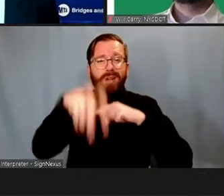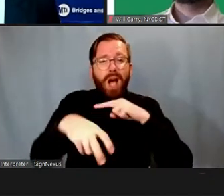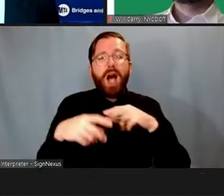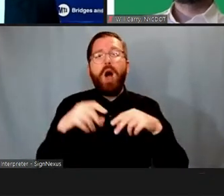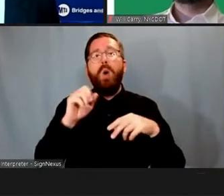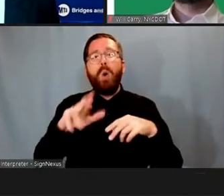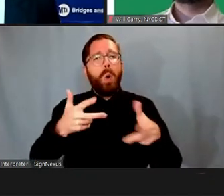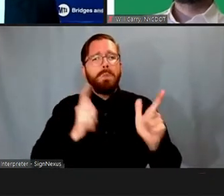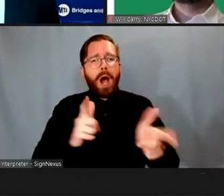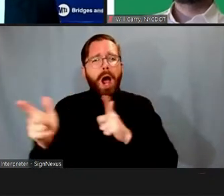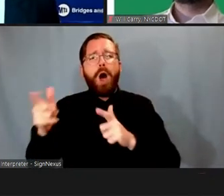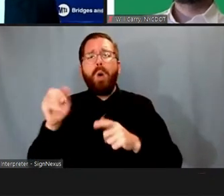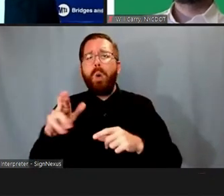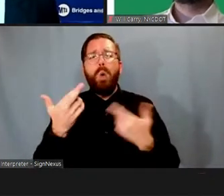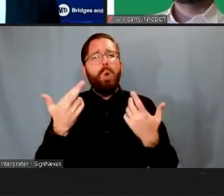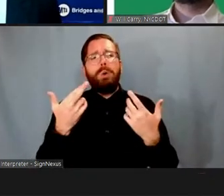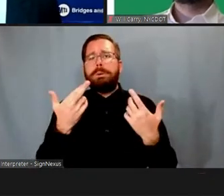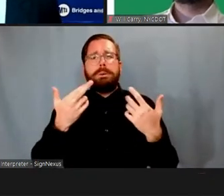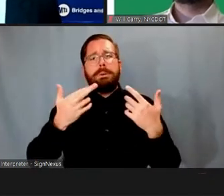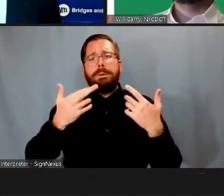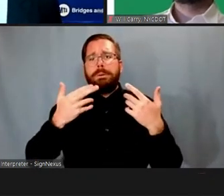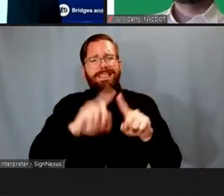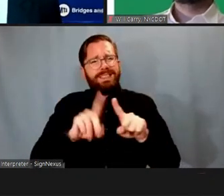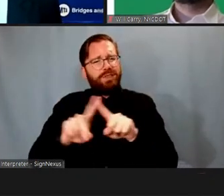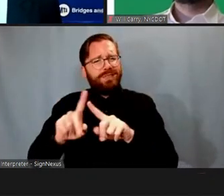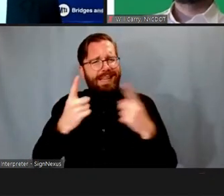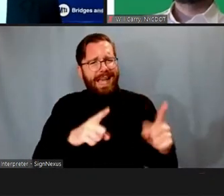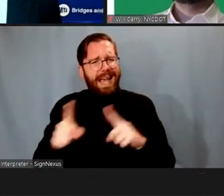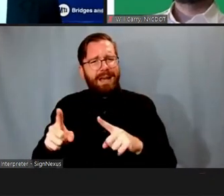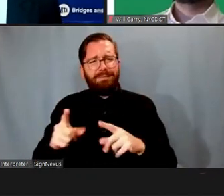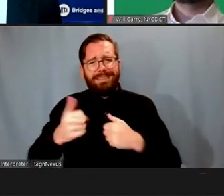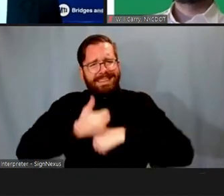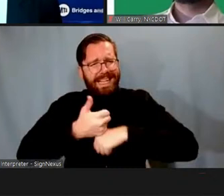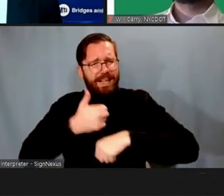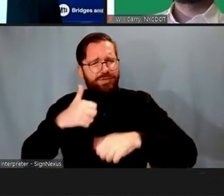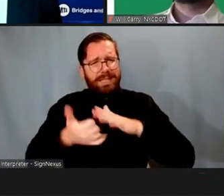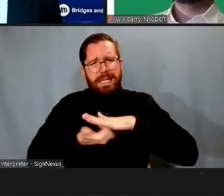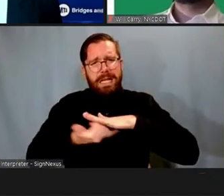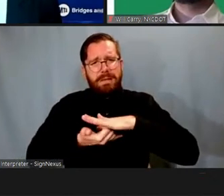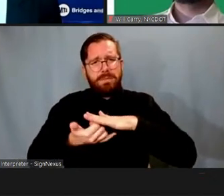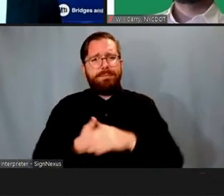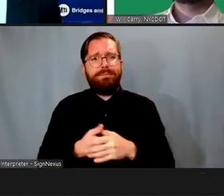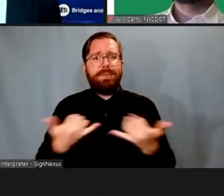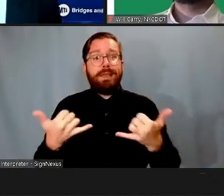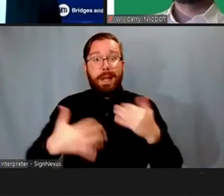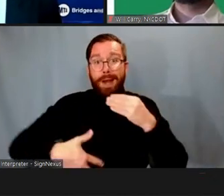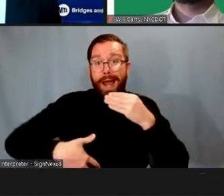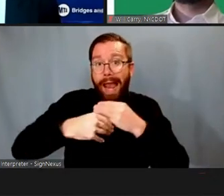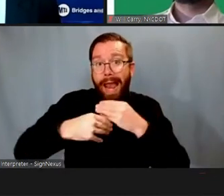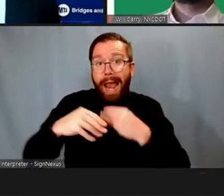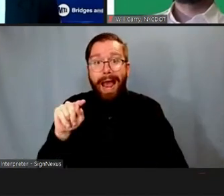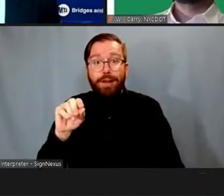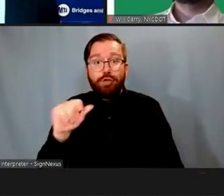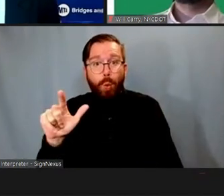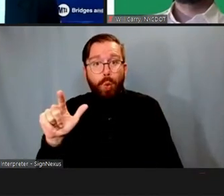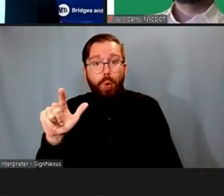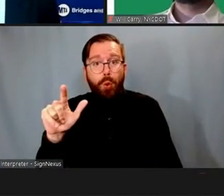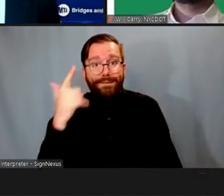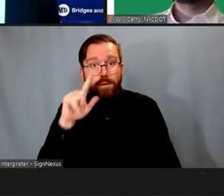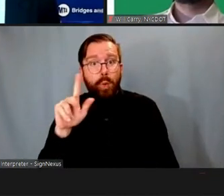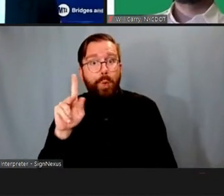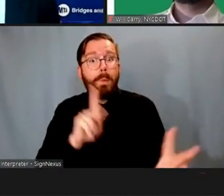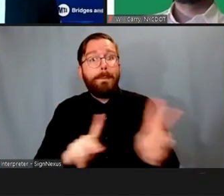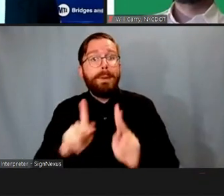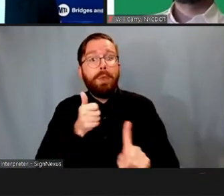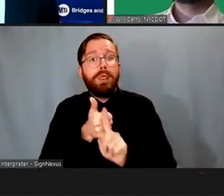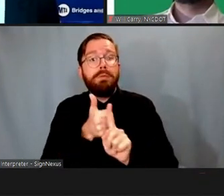brooklyn only a few months ago and here we are now talking about putting a toll um for those entering